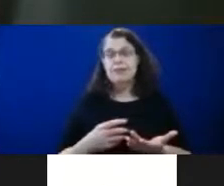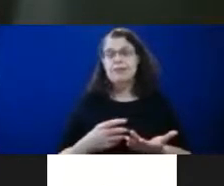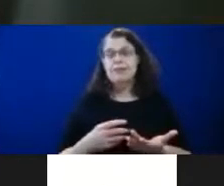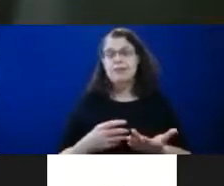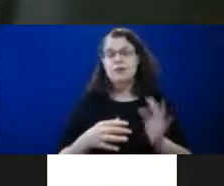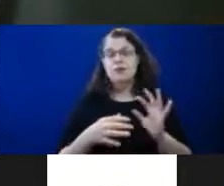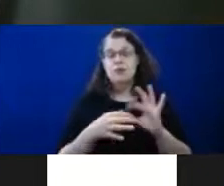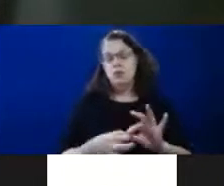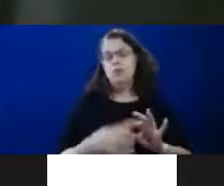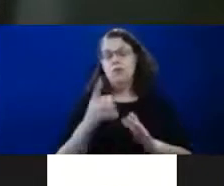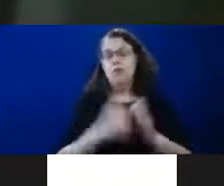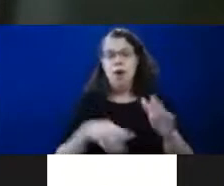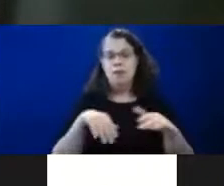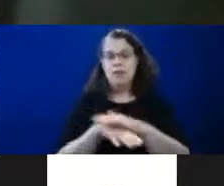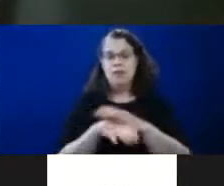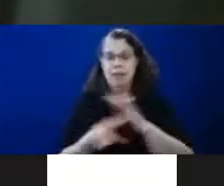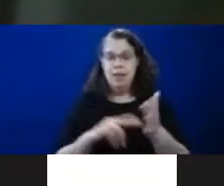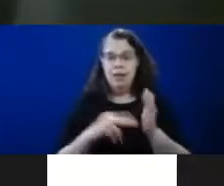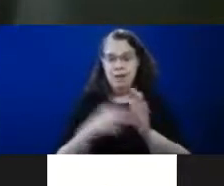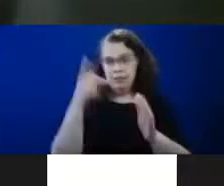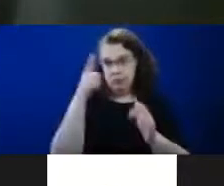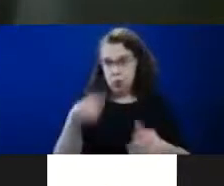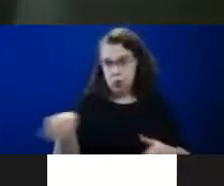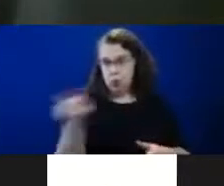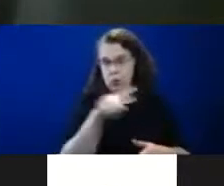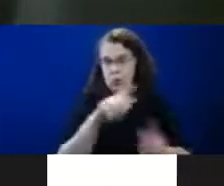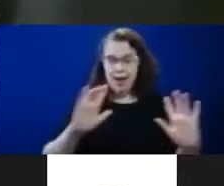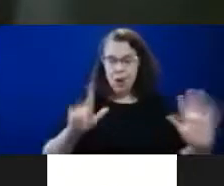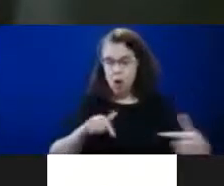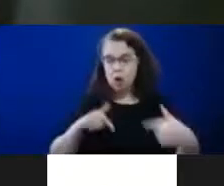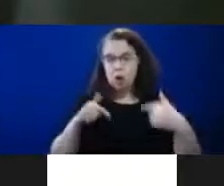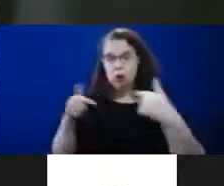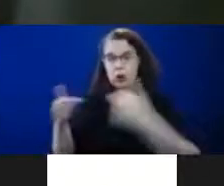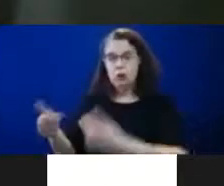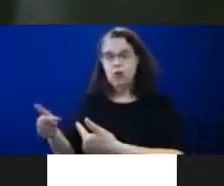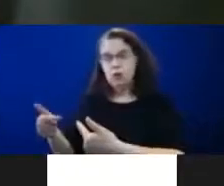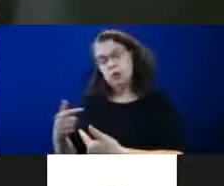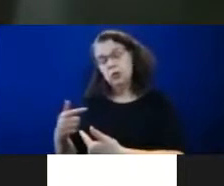accessibility mean to you? And now I'll turn it over to one of my